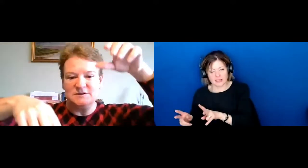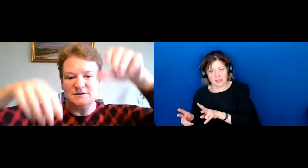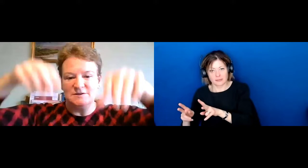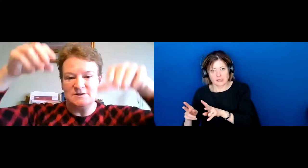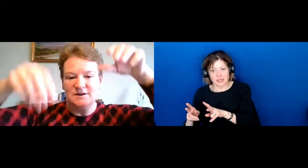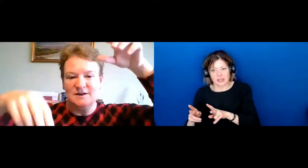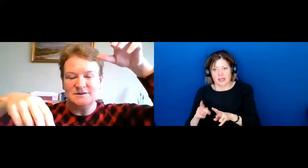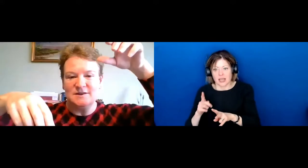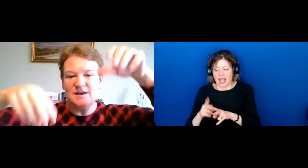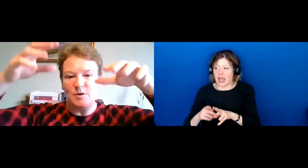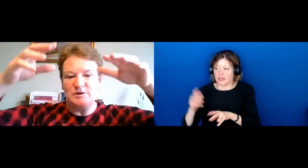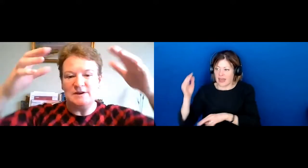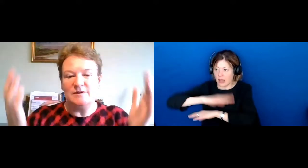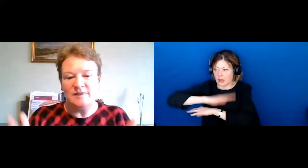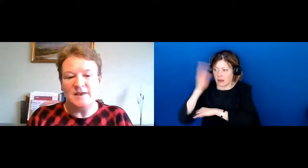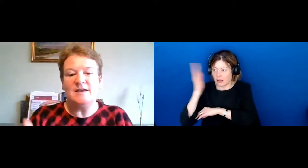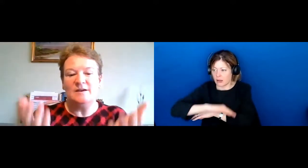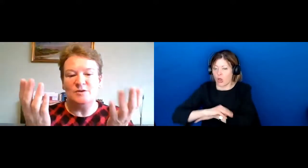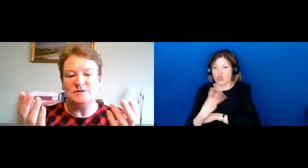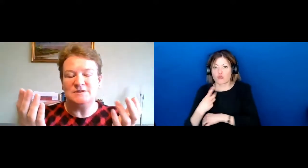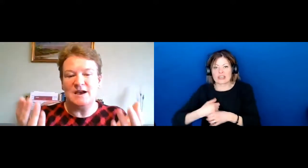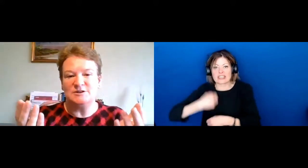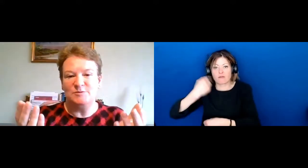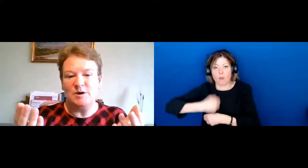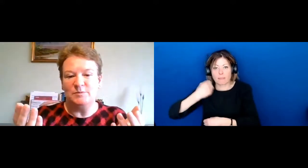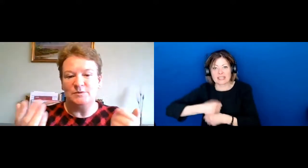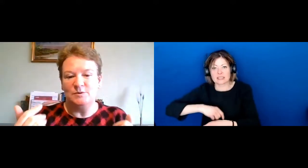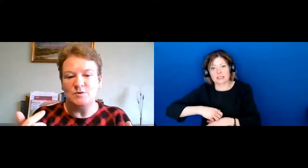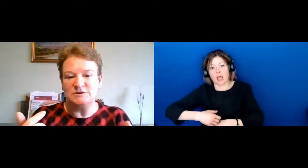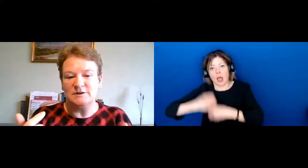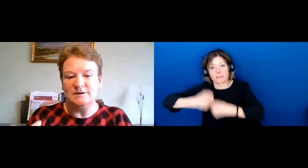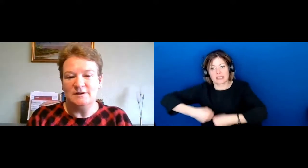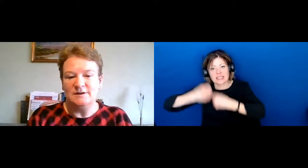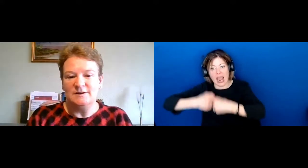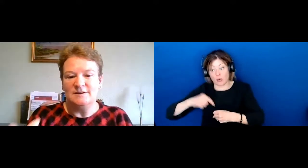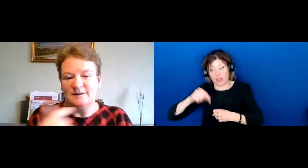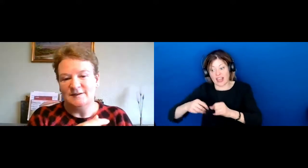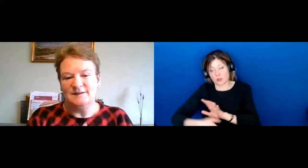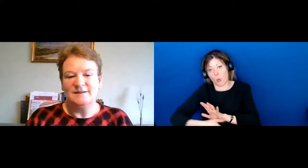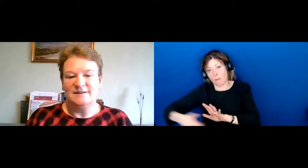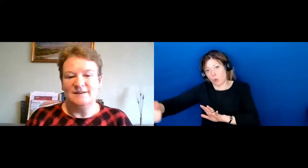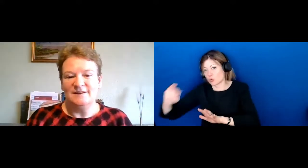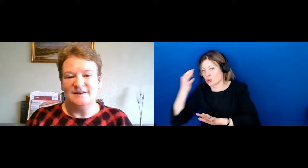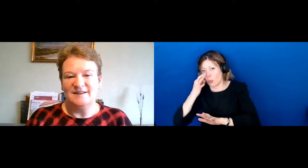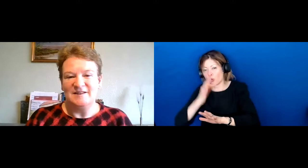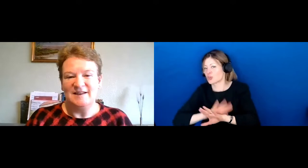3 pistons, so they go up and down, and they are the ones that actually pump the water.